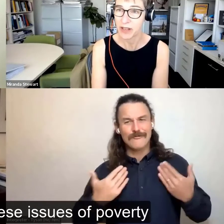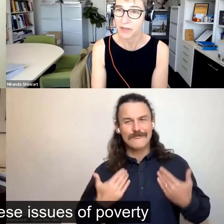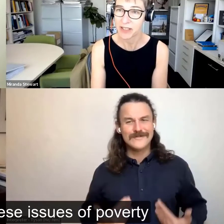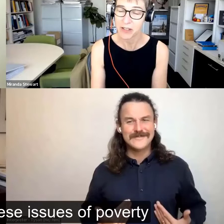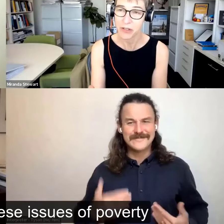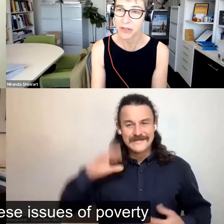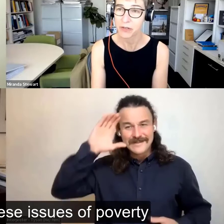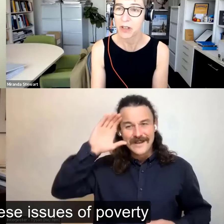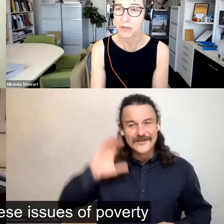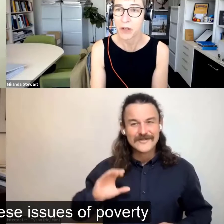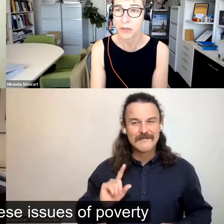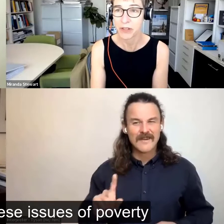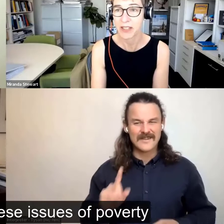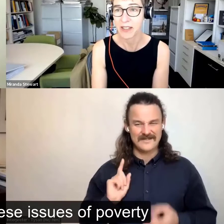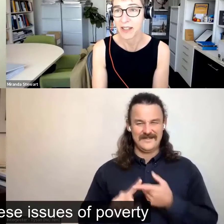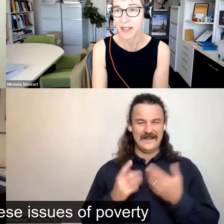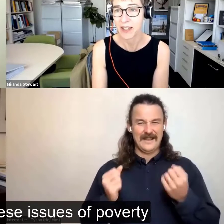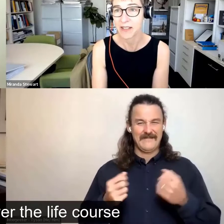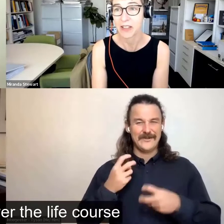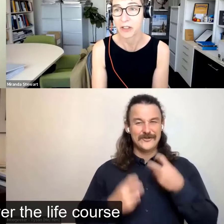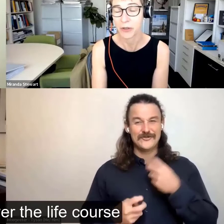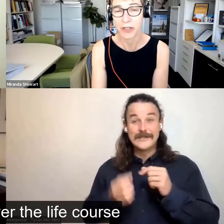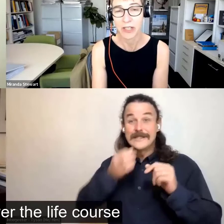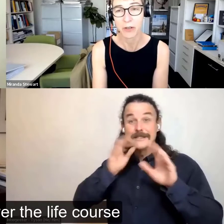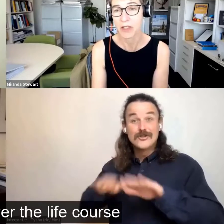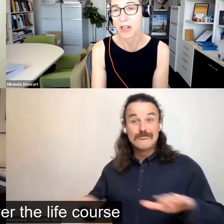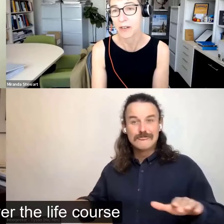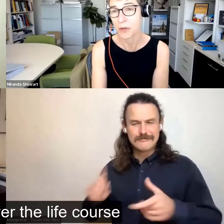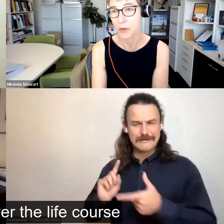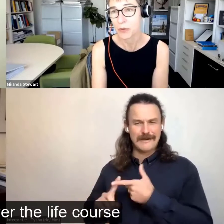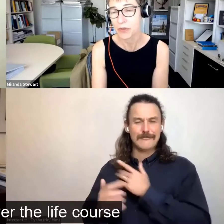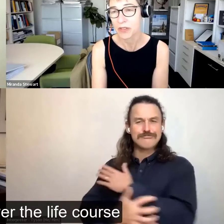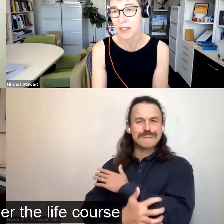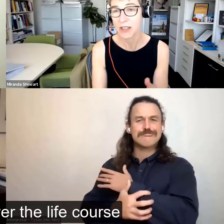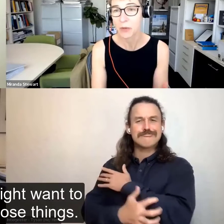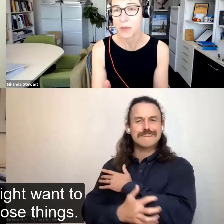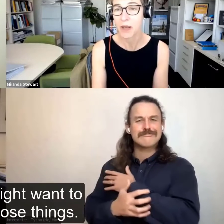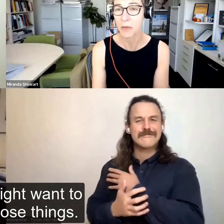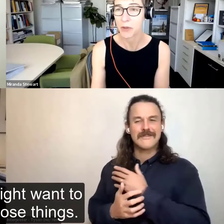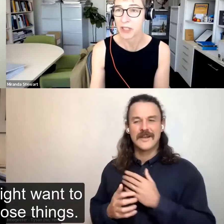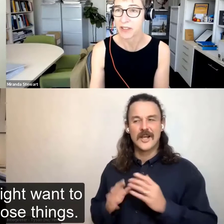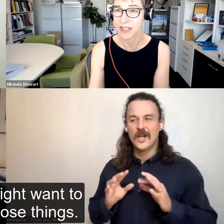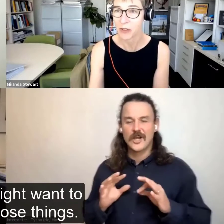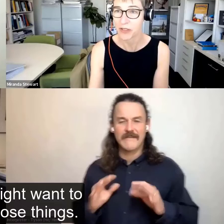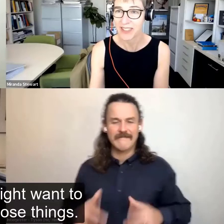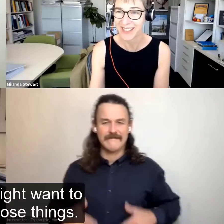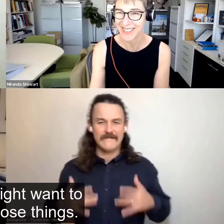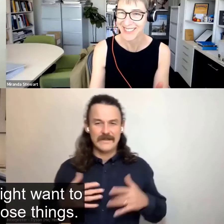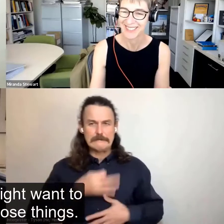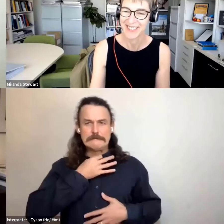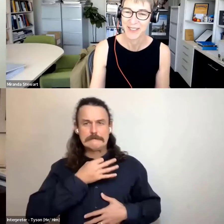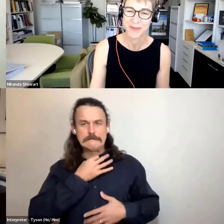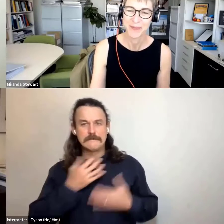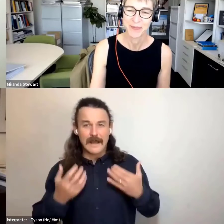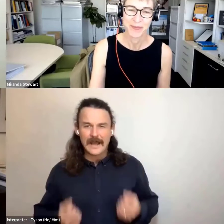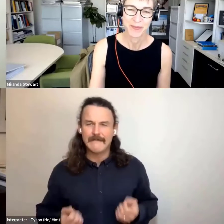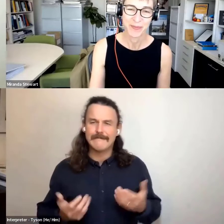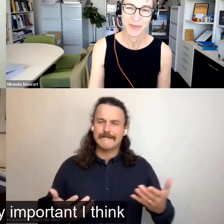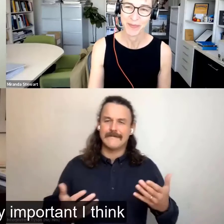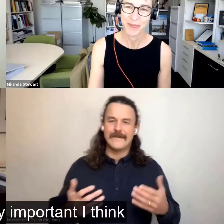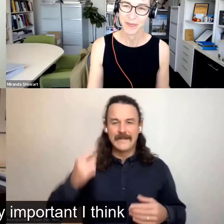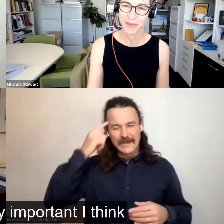we still have these issues of poverty and security over the life course that we might want to rethink those things.